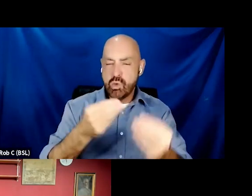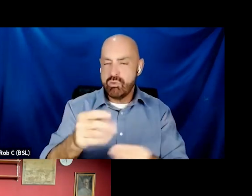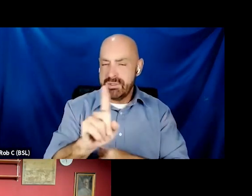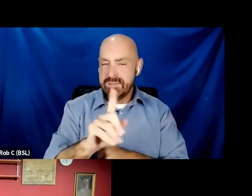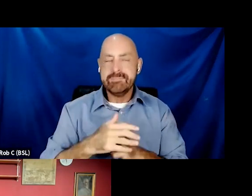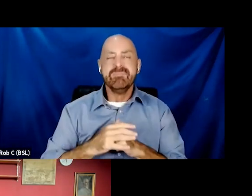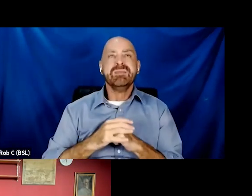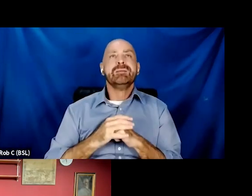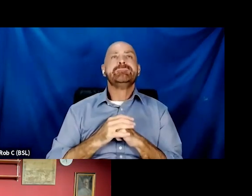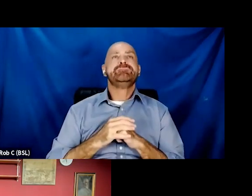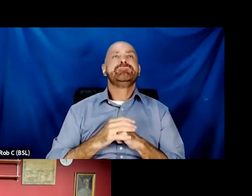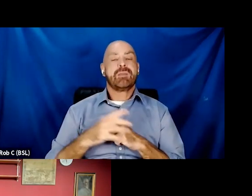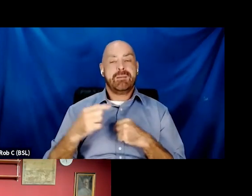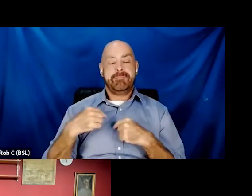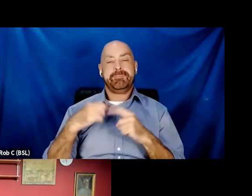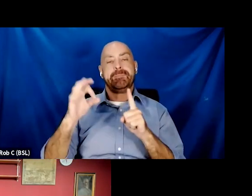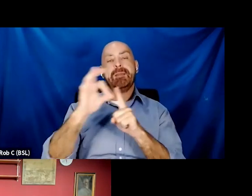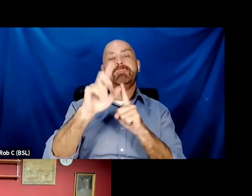I